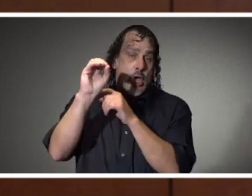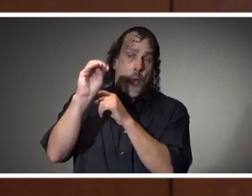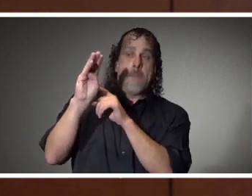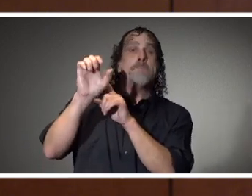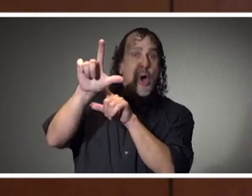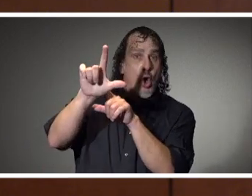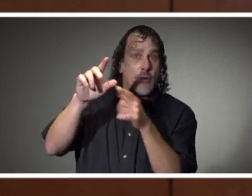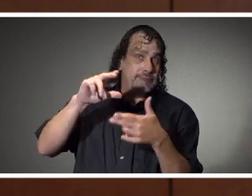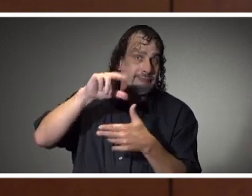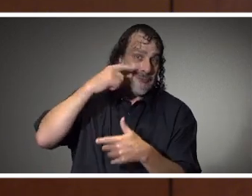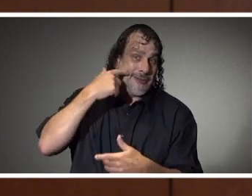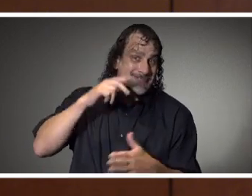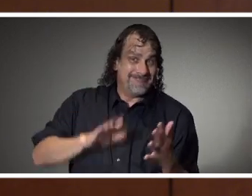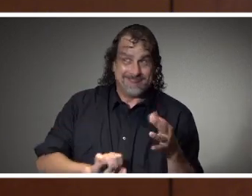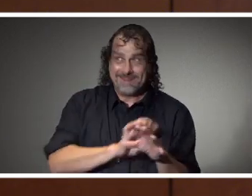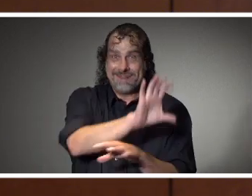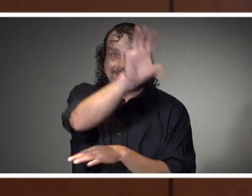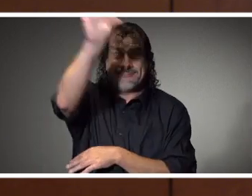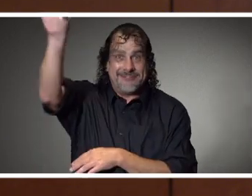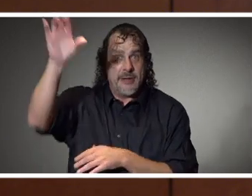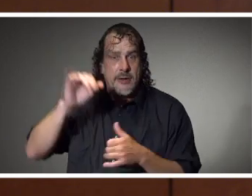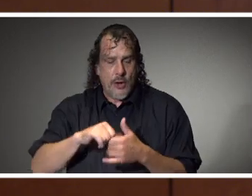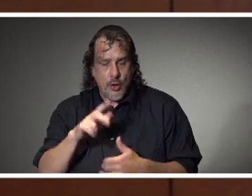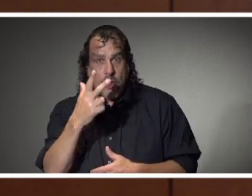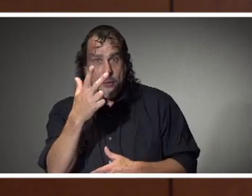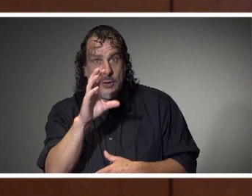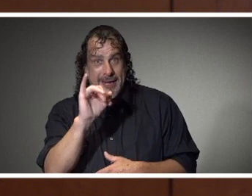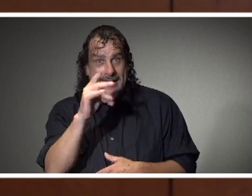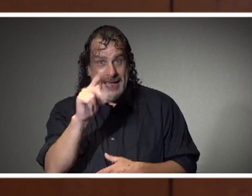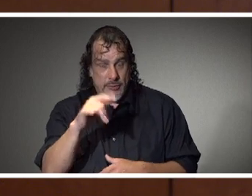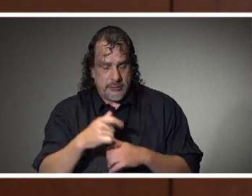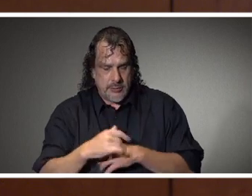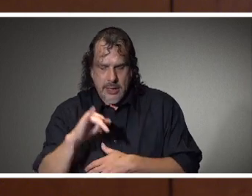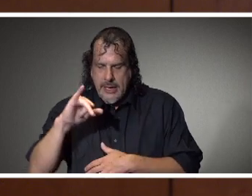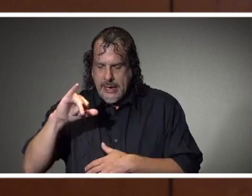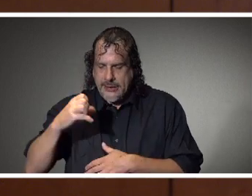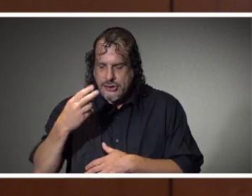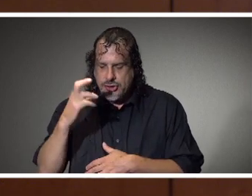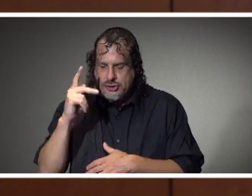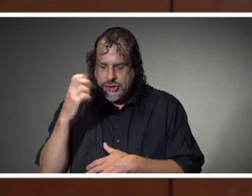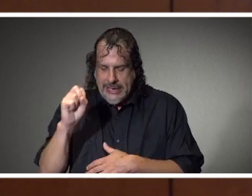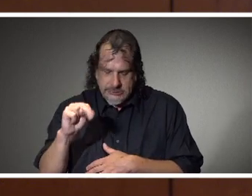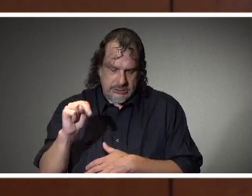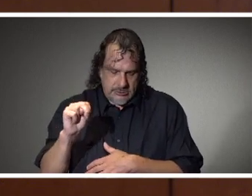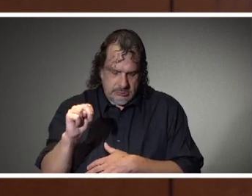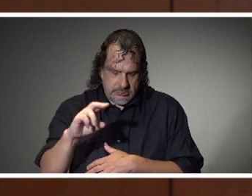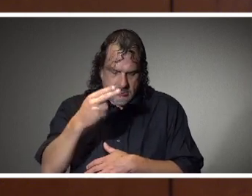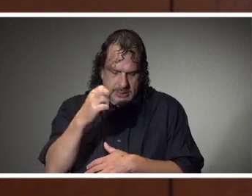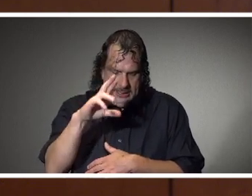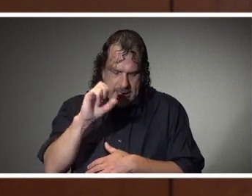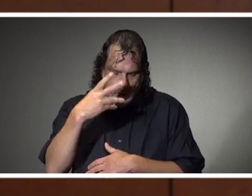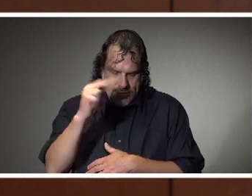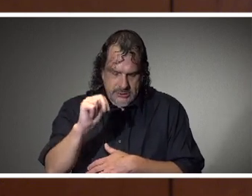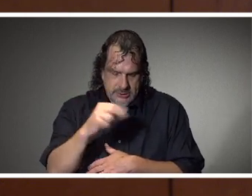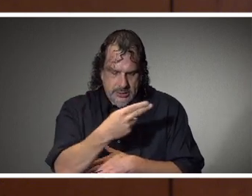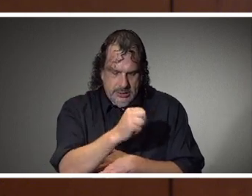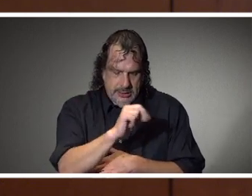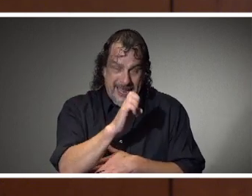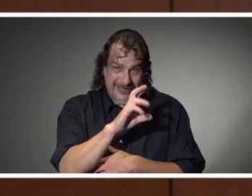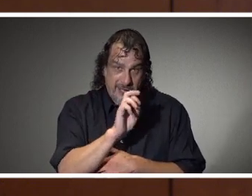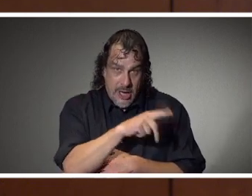state of emergency, and our local three counties, Jackson, Harrison, and Hancock, have been doing their damage assessments. We currently